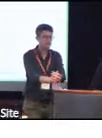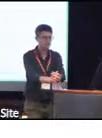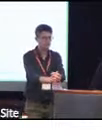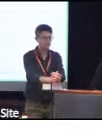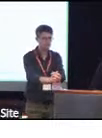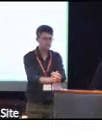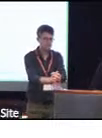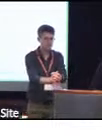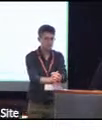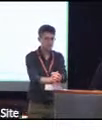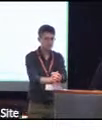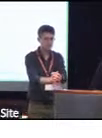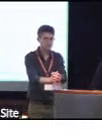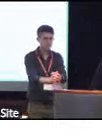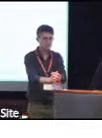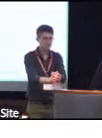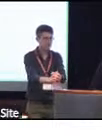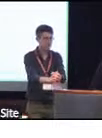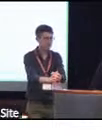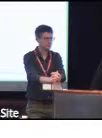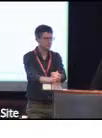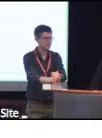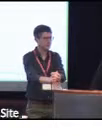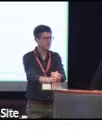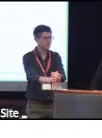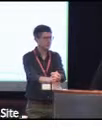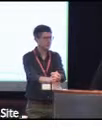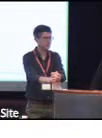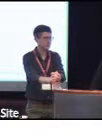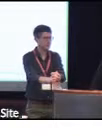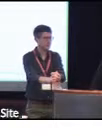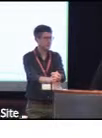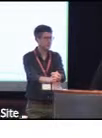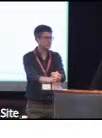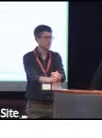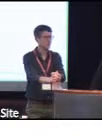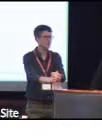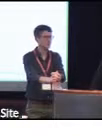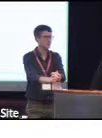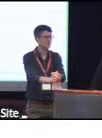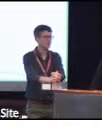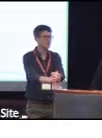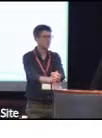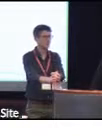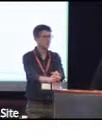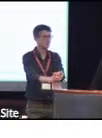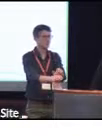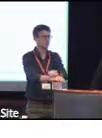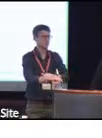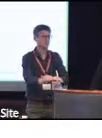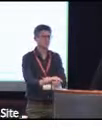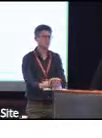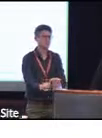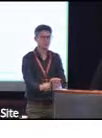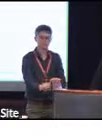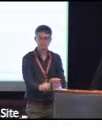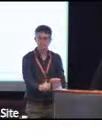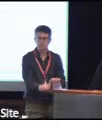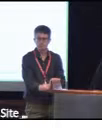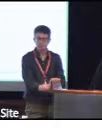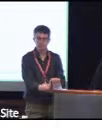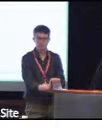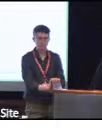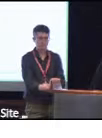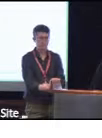have certain milestones, including this conference. After we've shown that we've successfully met those milestones, we will be able to move into